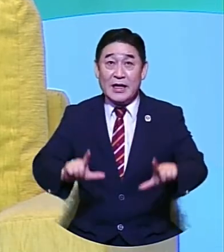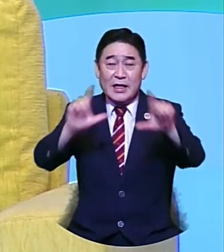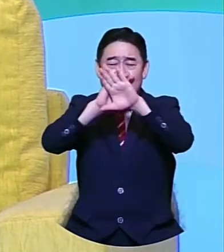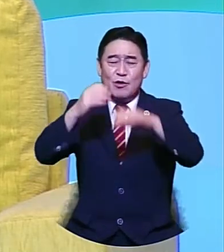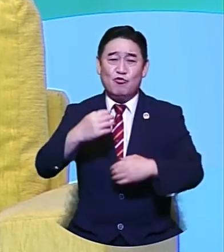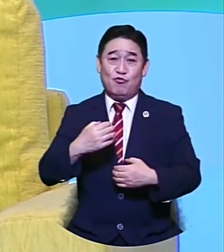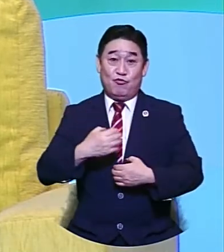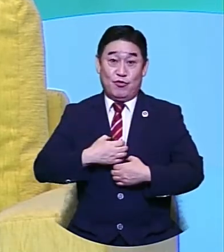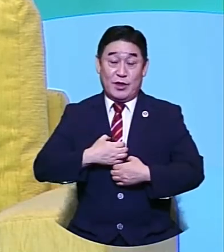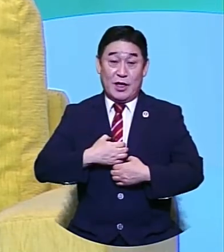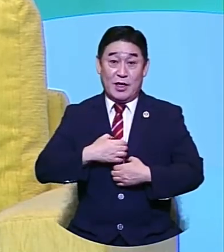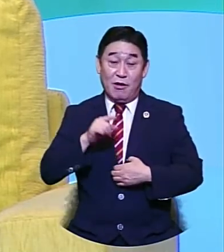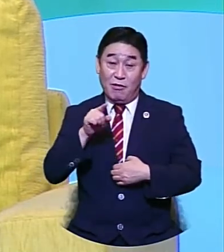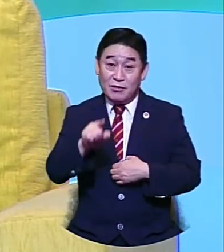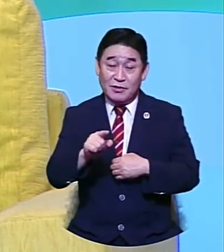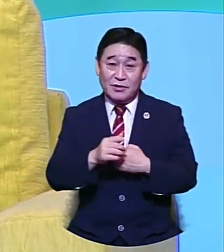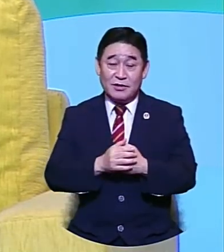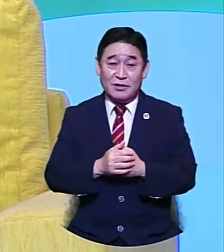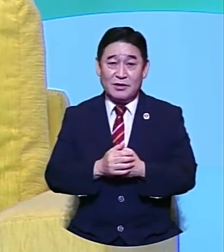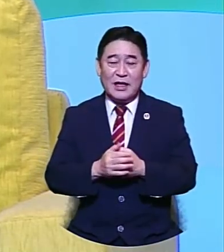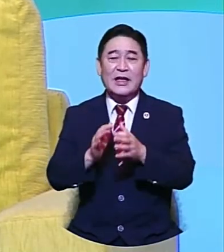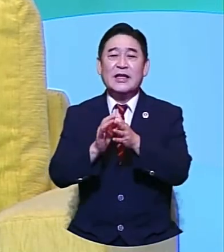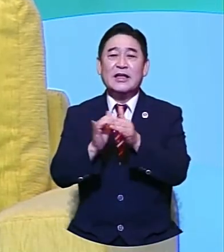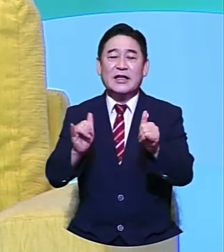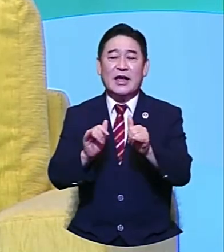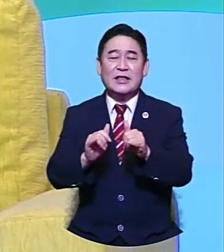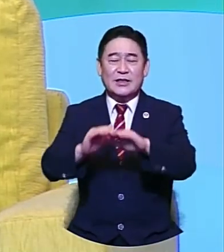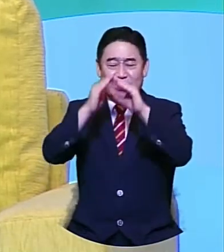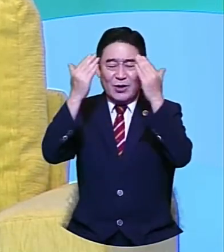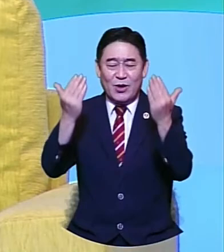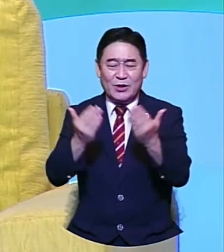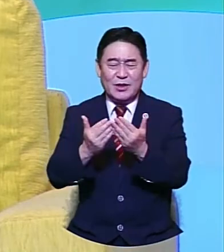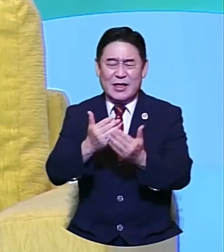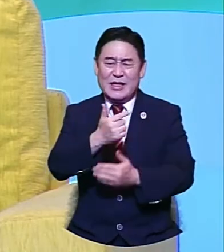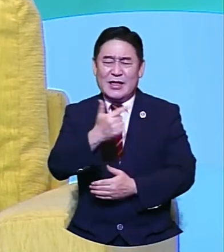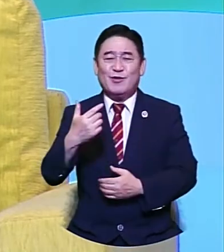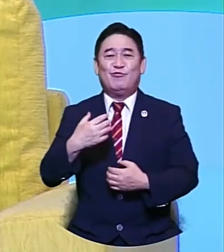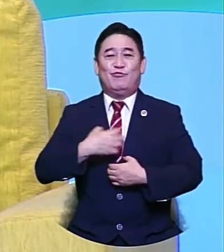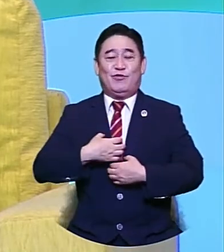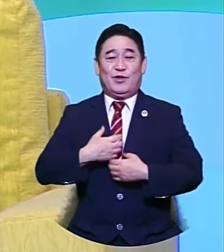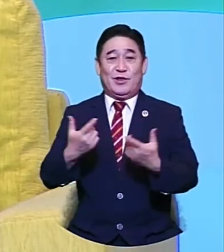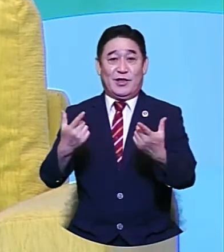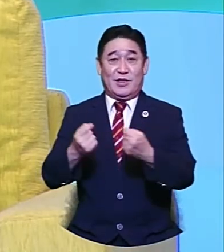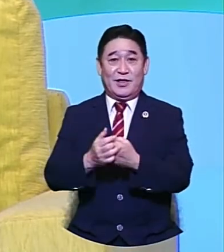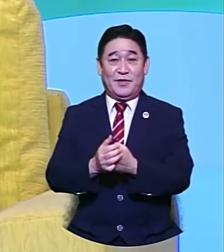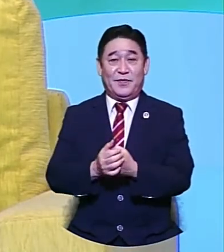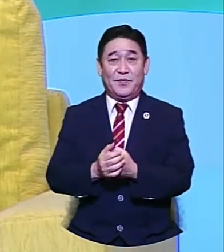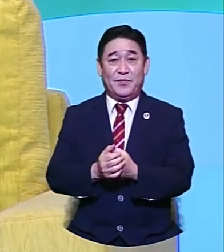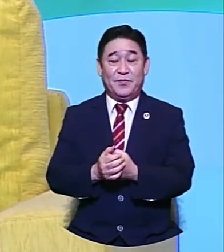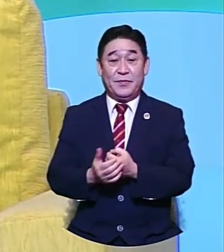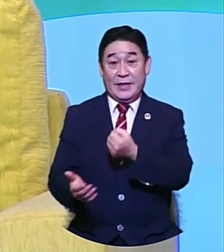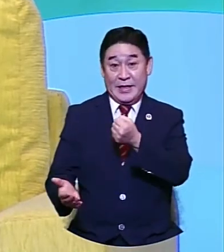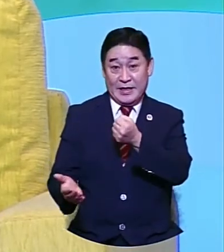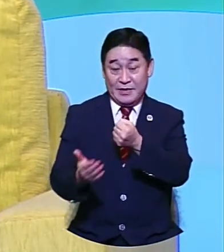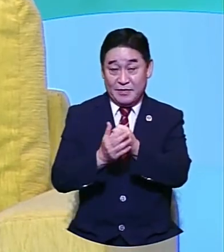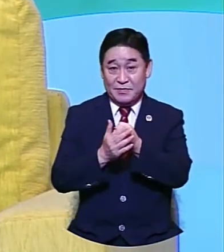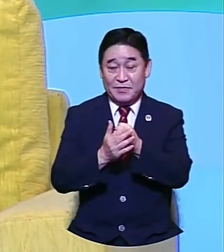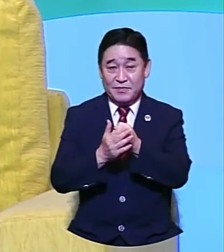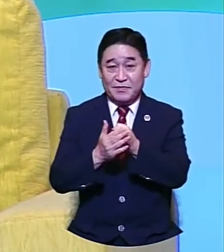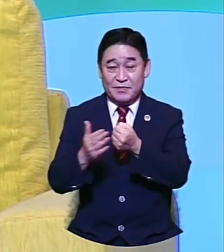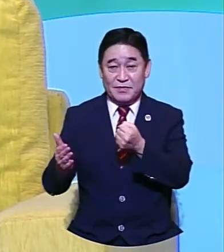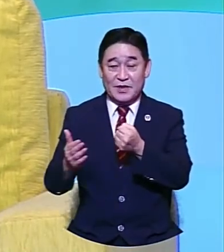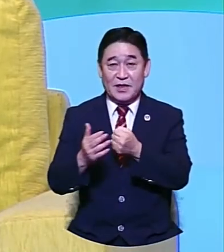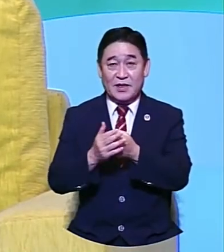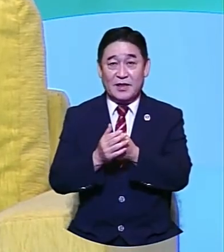critical crisis to humanity as a whole. So in order for us to tackle